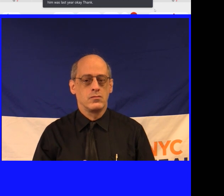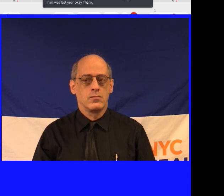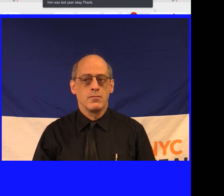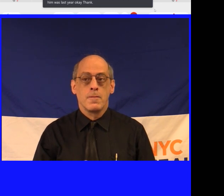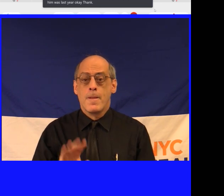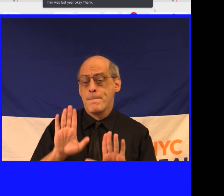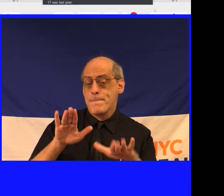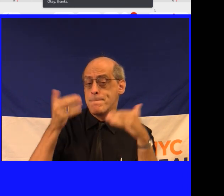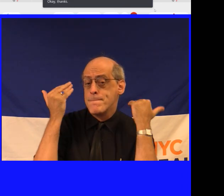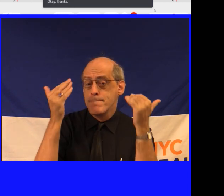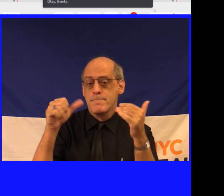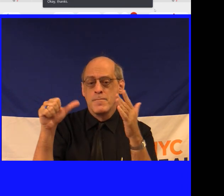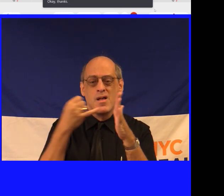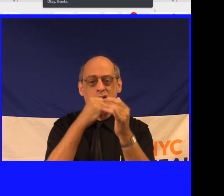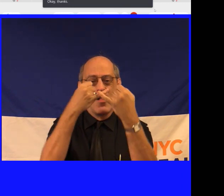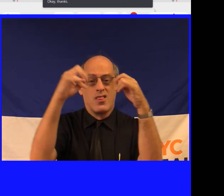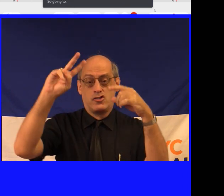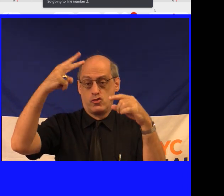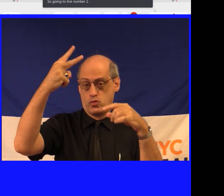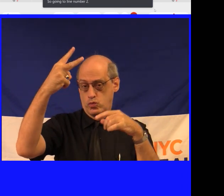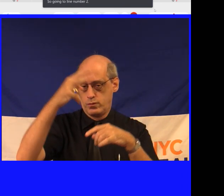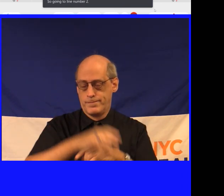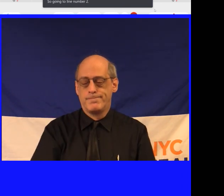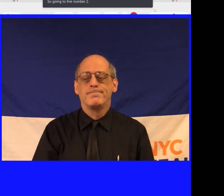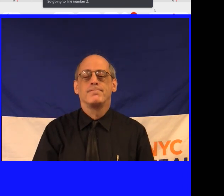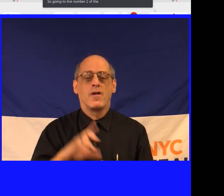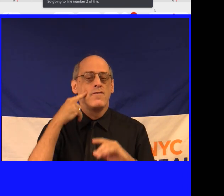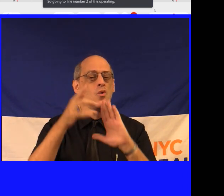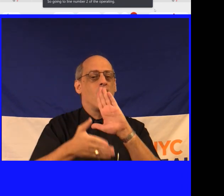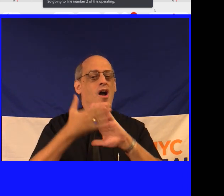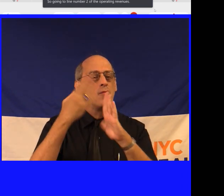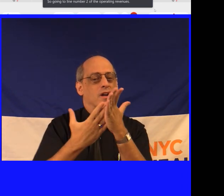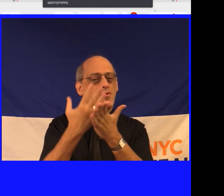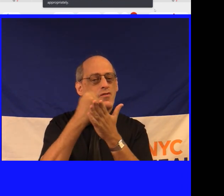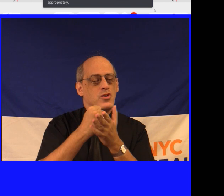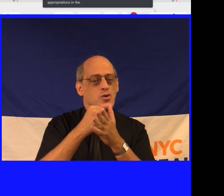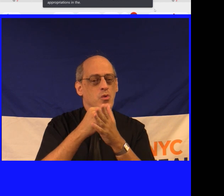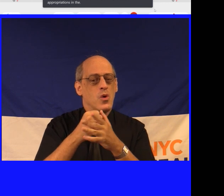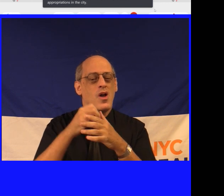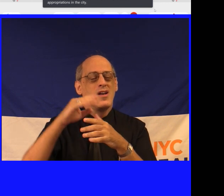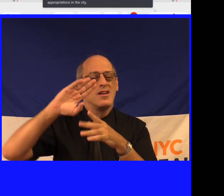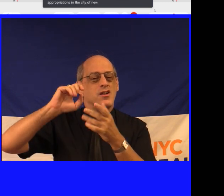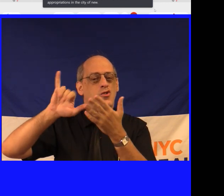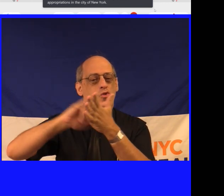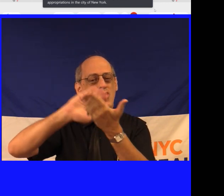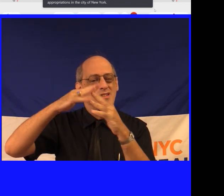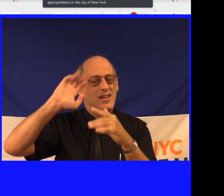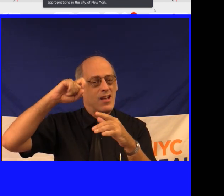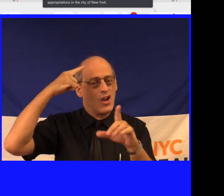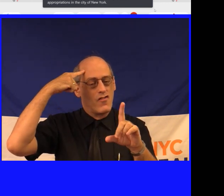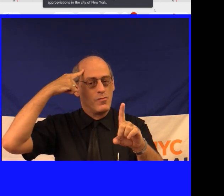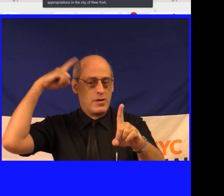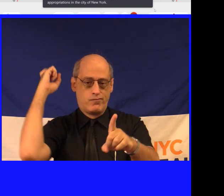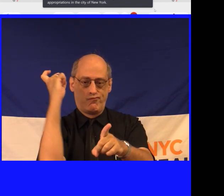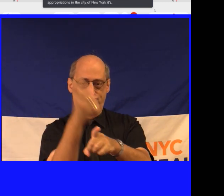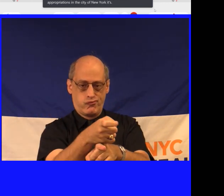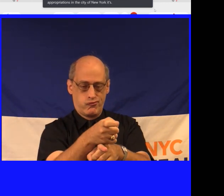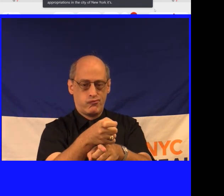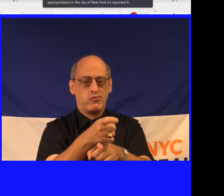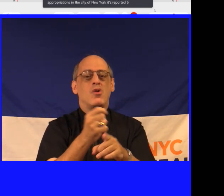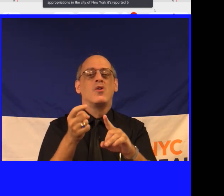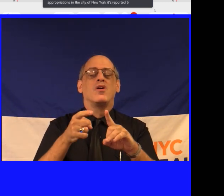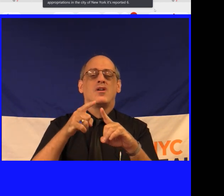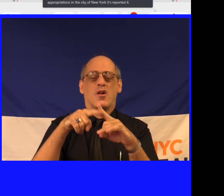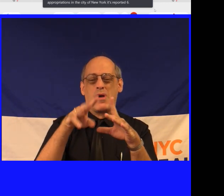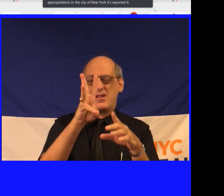So going to line number 2 of the operating revenues, appropriations from the City of New York. It's reported